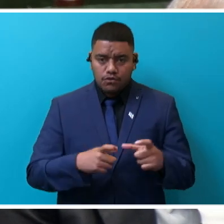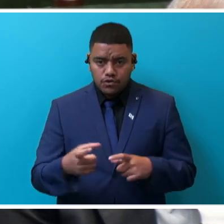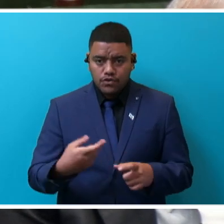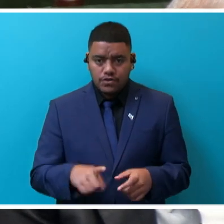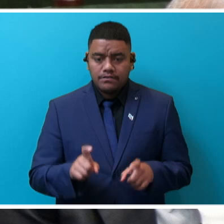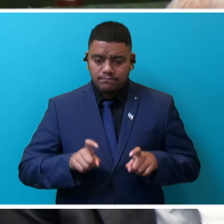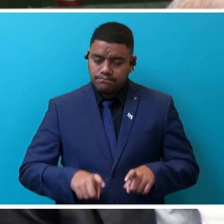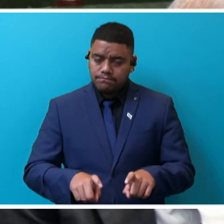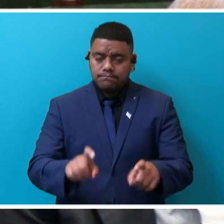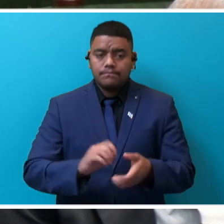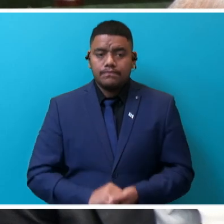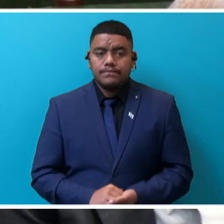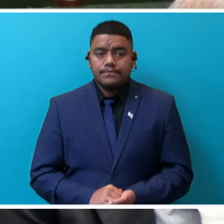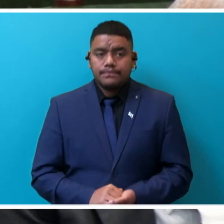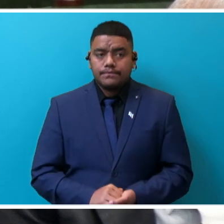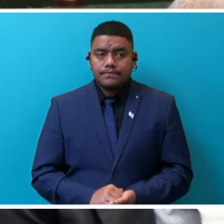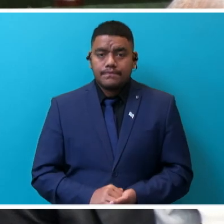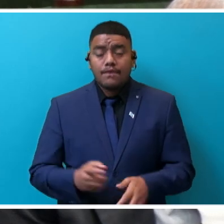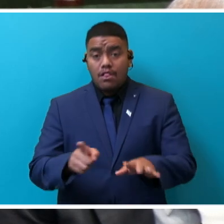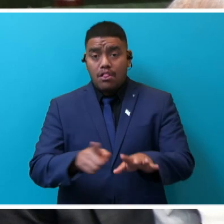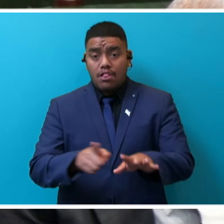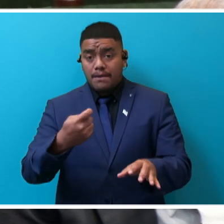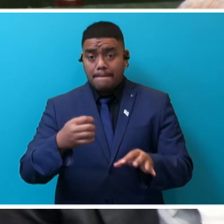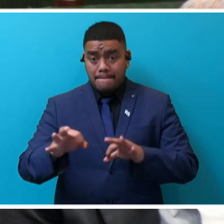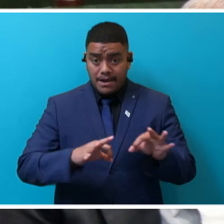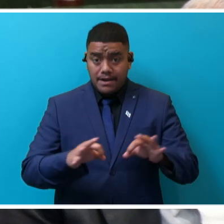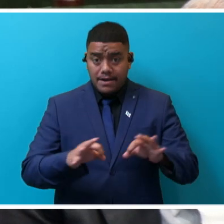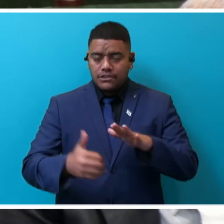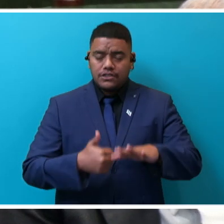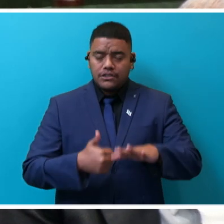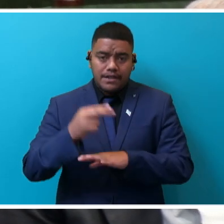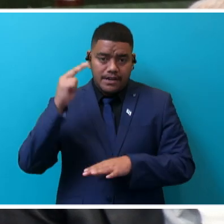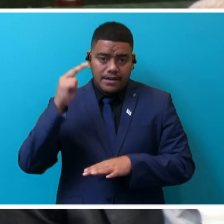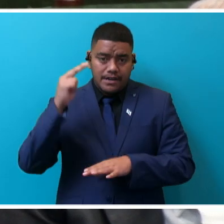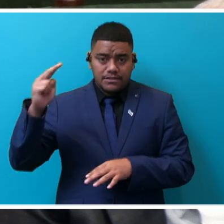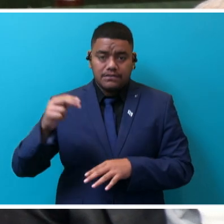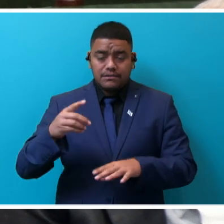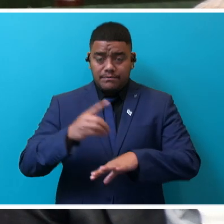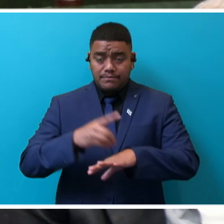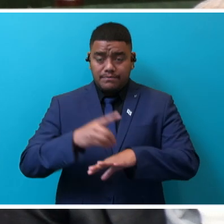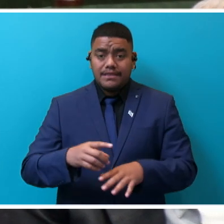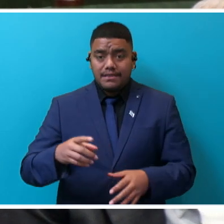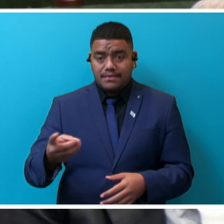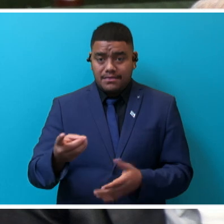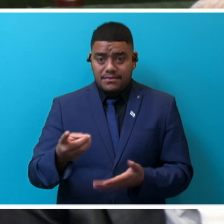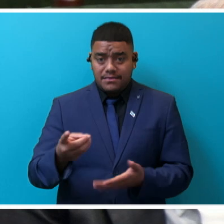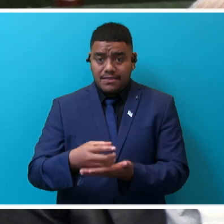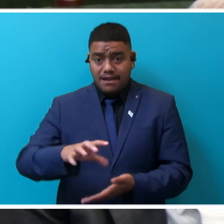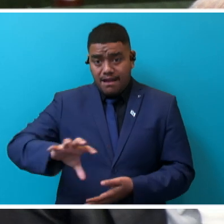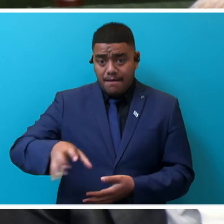system enhancement. The long-term plan is to establish a National Disability Data Hub that will serve as a central platform where